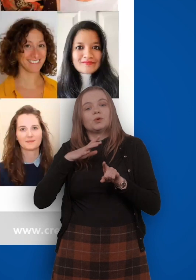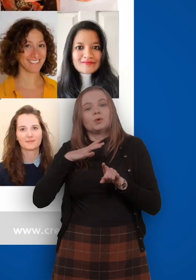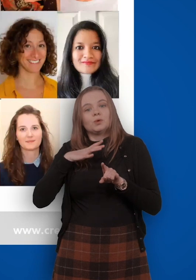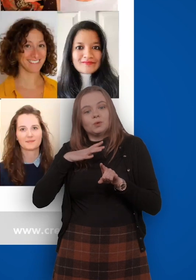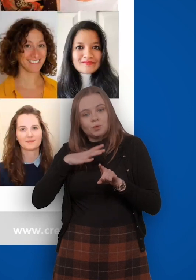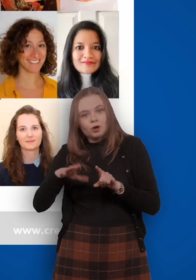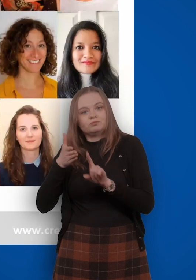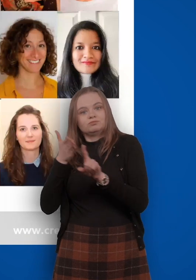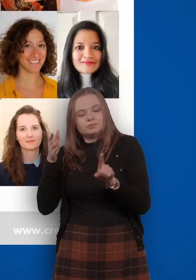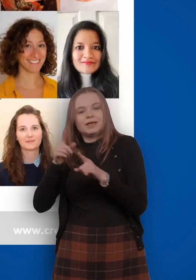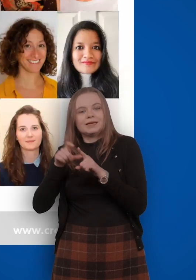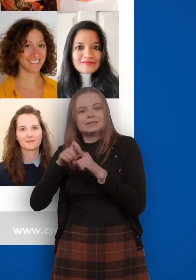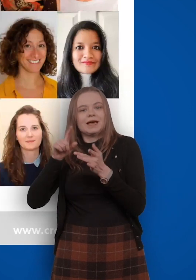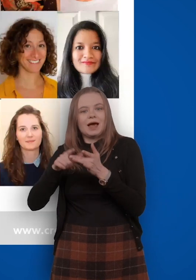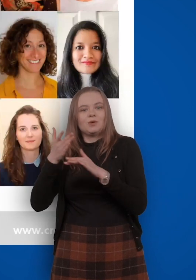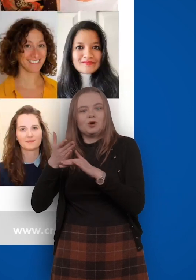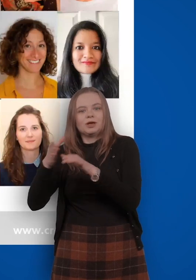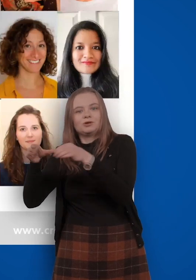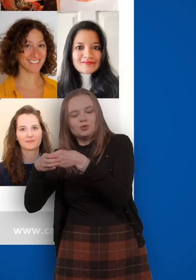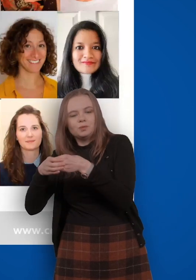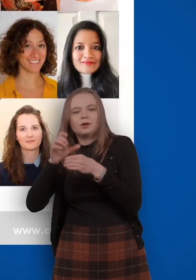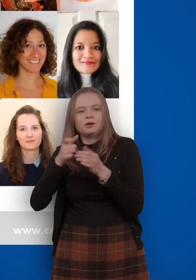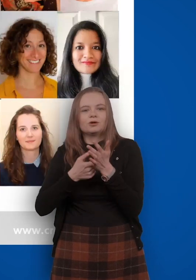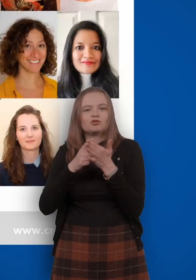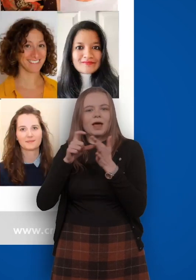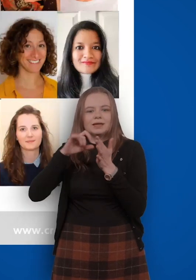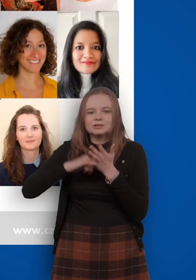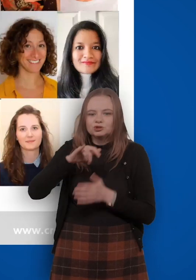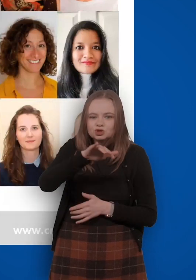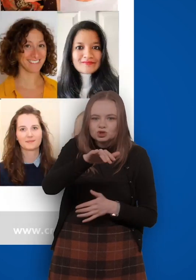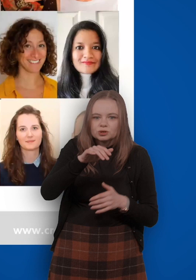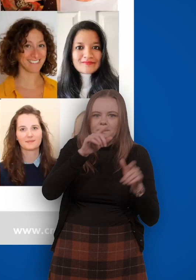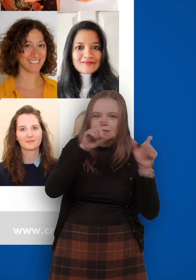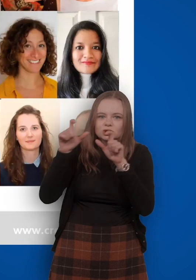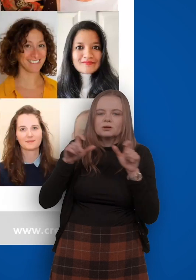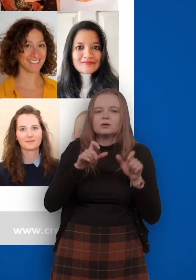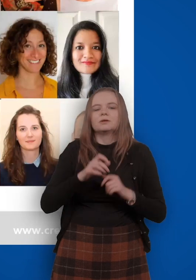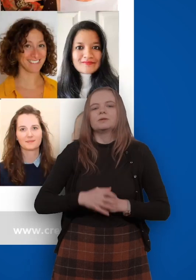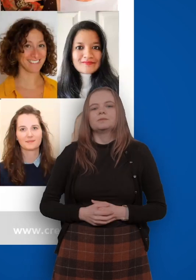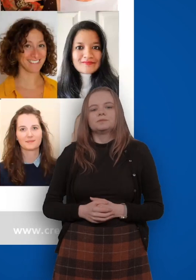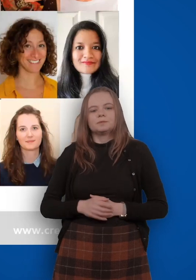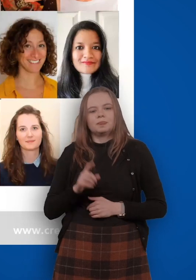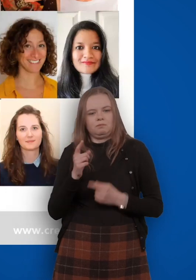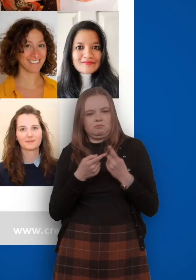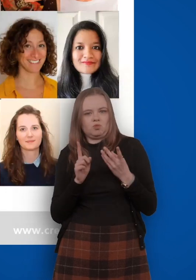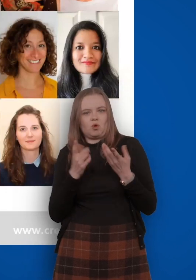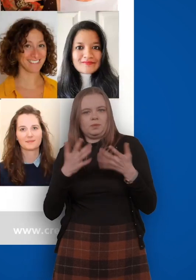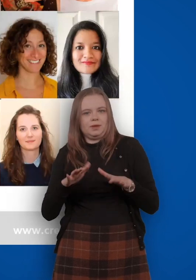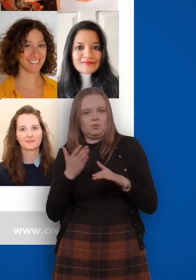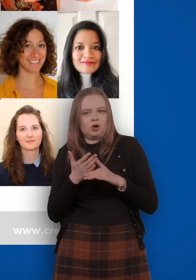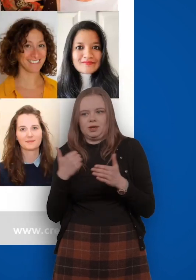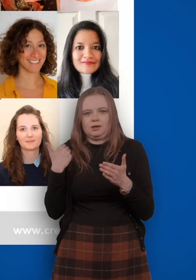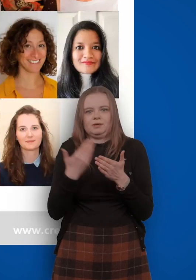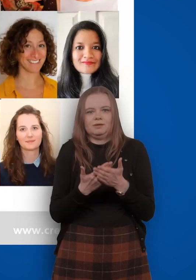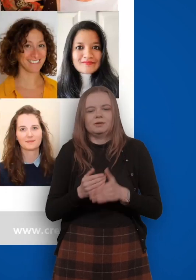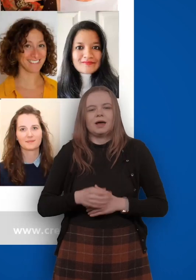EDI working group and CREDS who are pictured in this slide, and just mention a couple of the other things that we've been working on. Because we're so late and I've